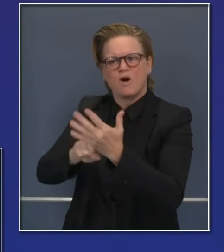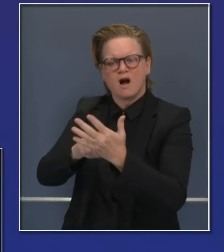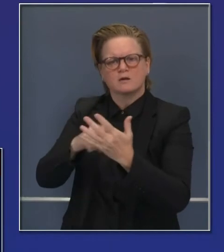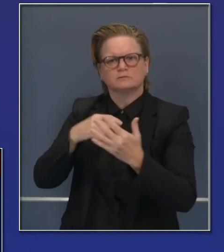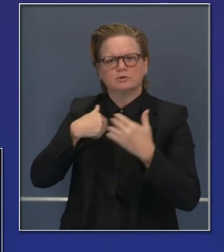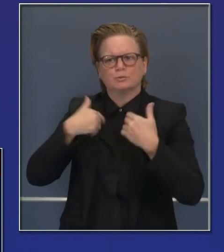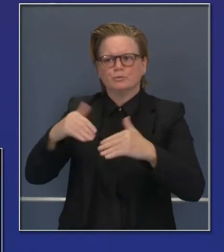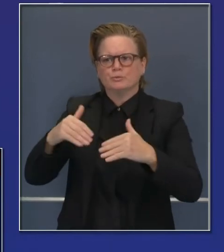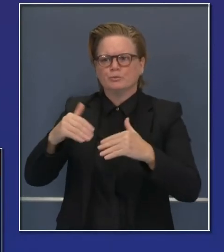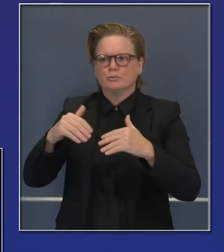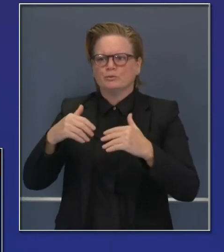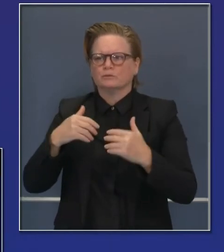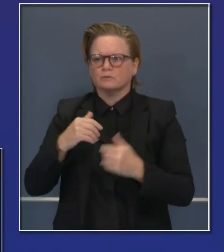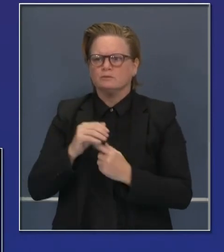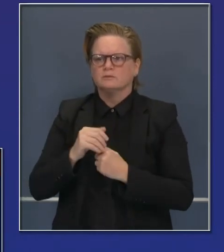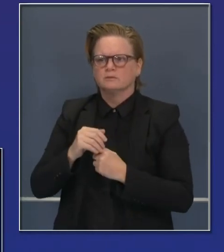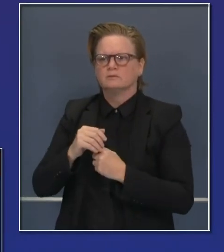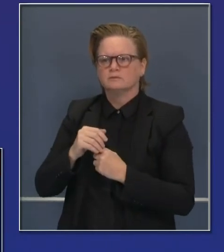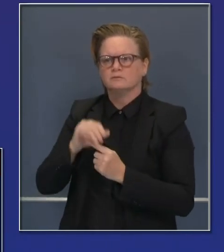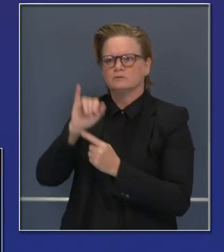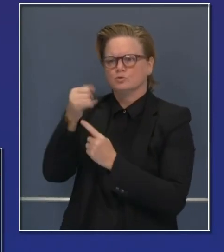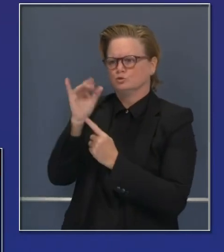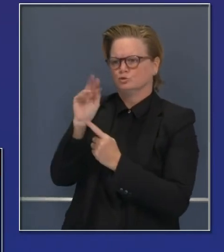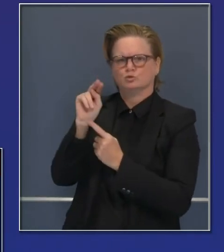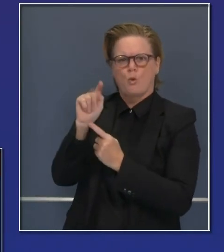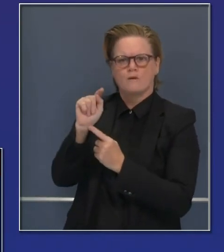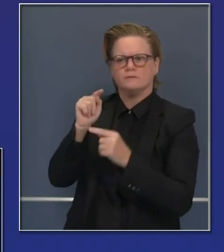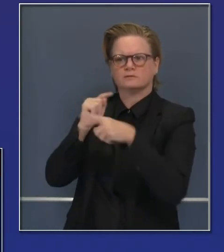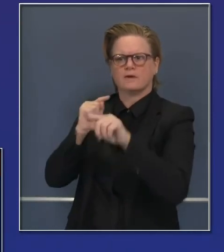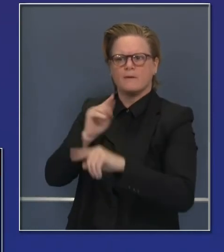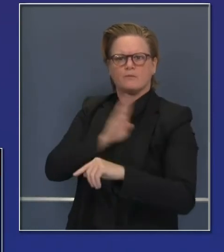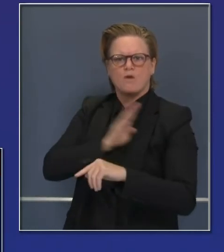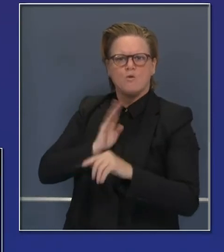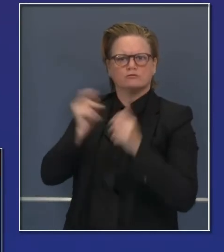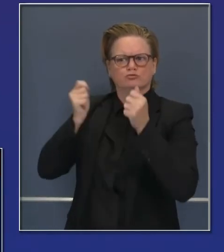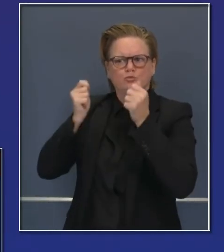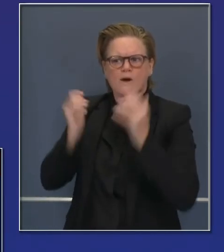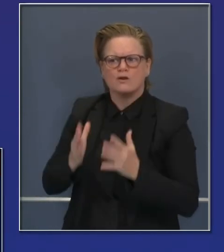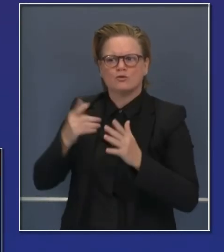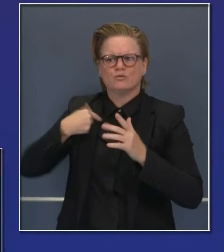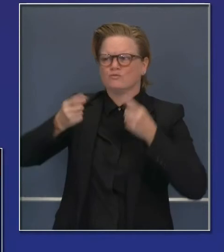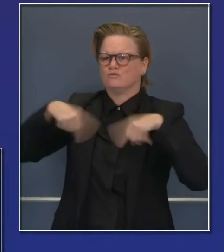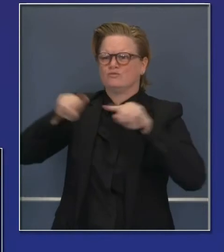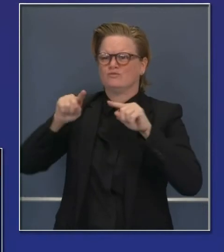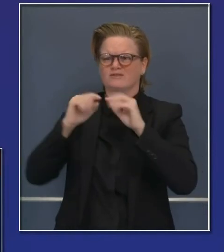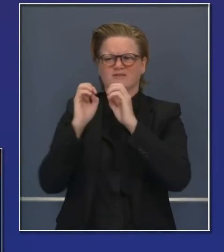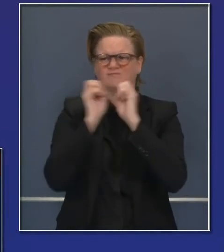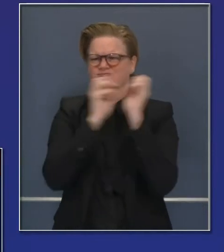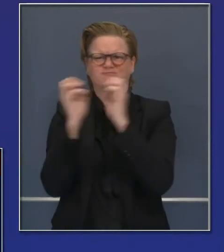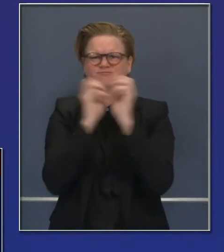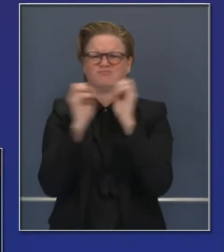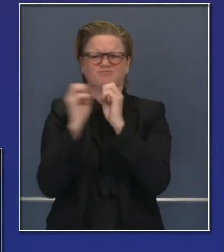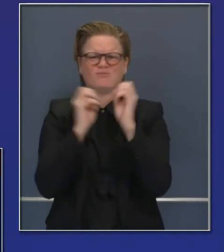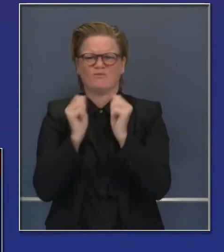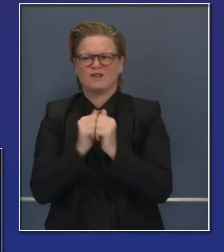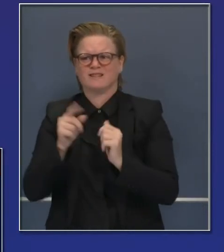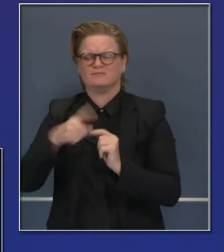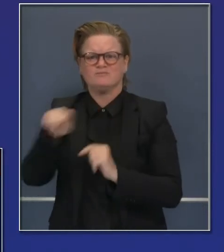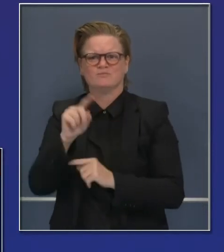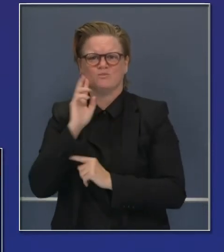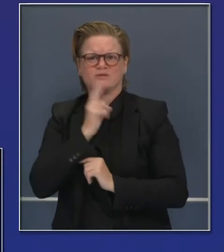and his team. I know how difficult and challenging this is. And I just want to thank them for their insight and